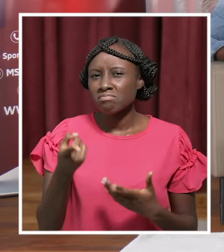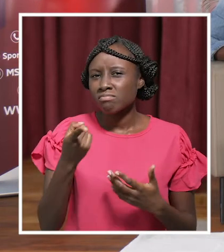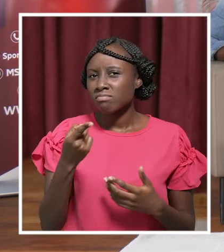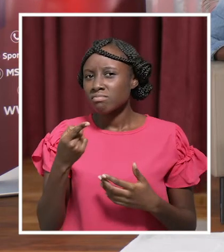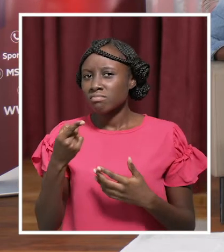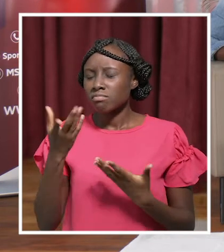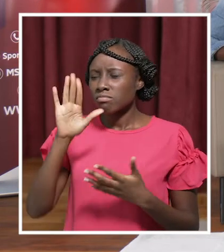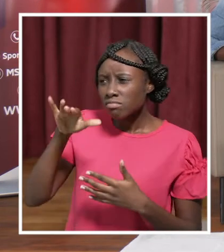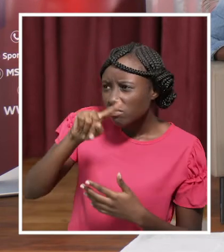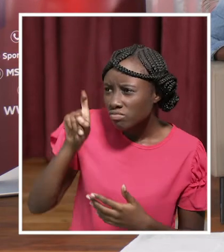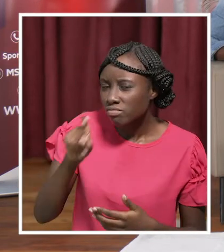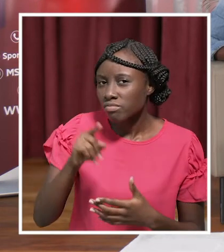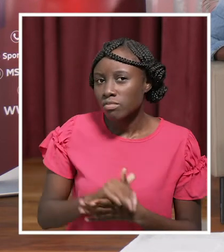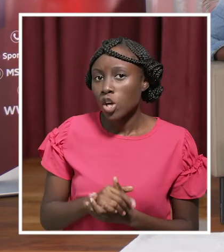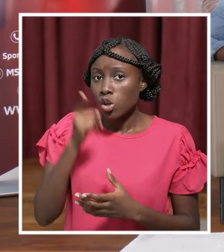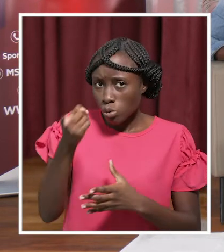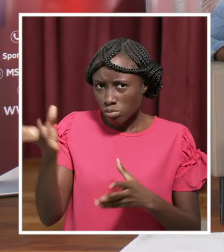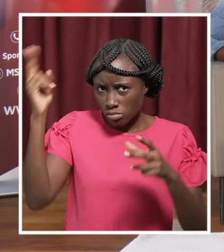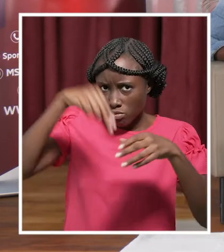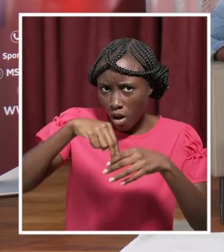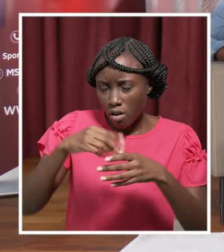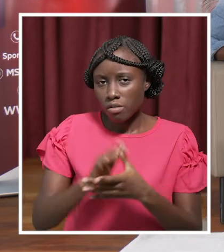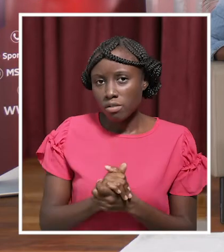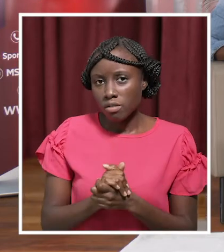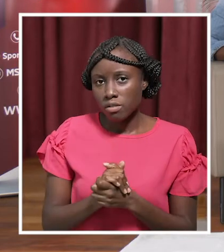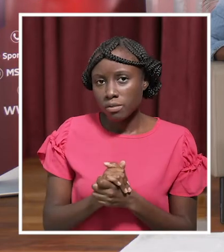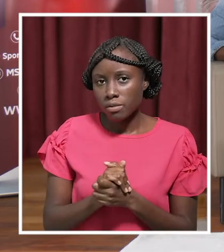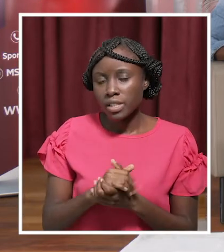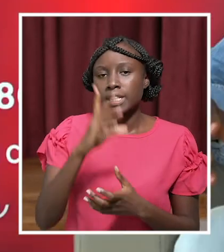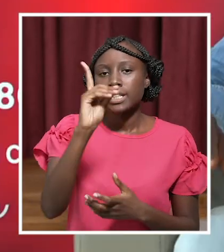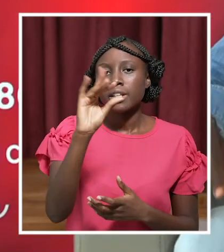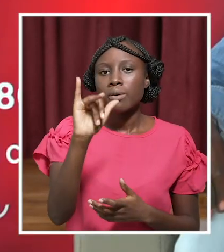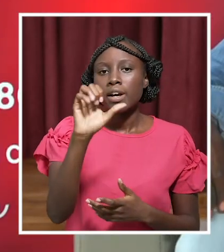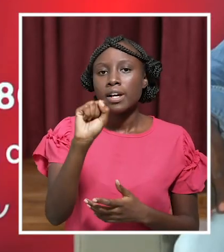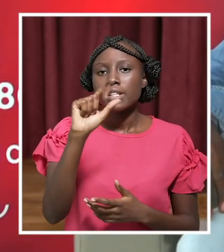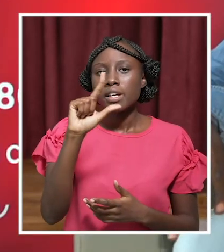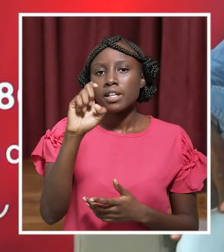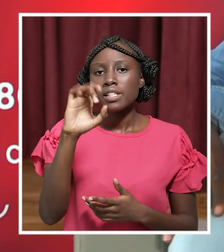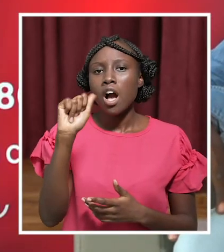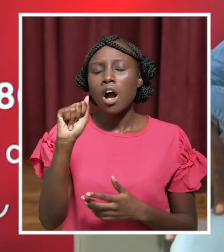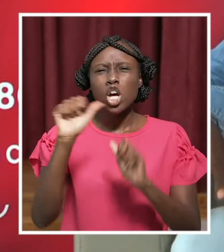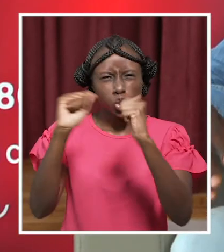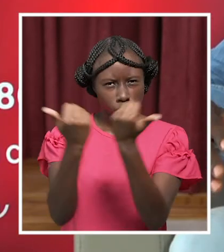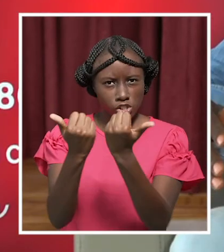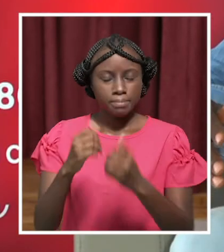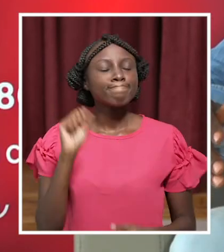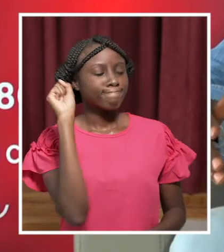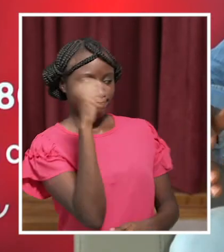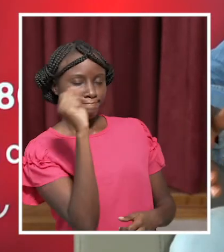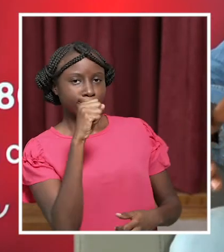about yourself, Mr. Brathwaite. You are involved with the Dyslexia Association? Yes, I am. Basically,